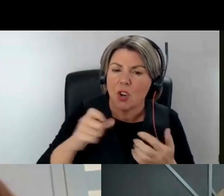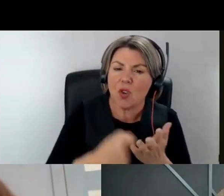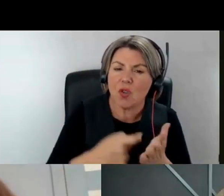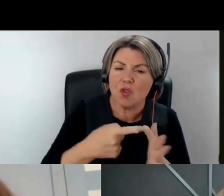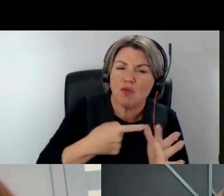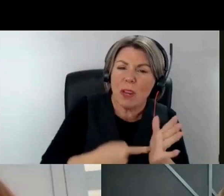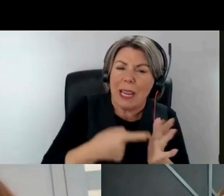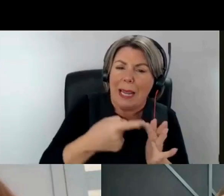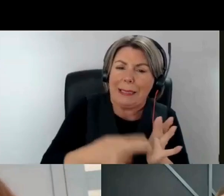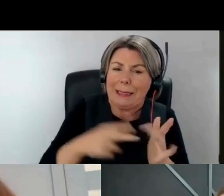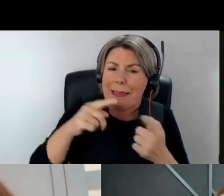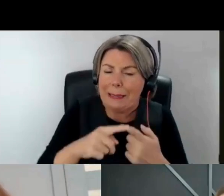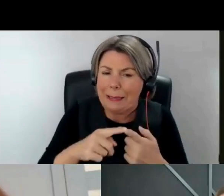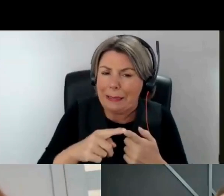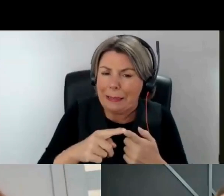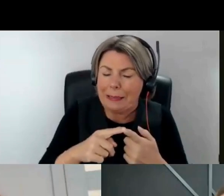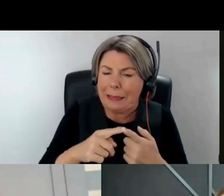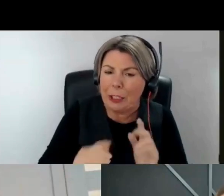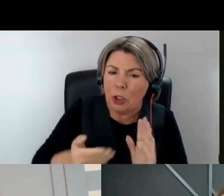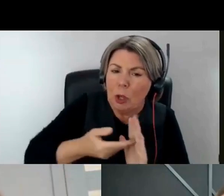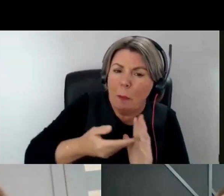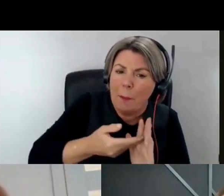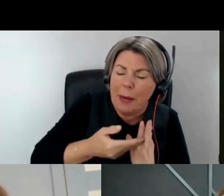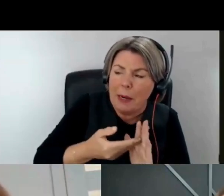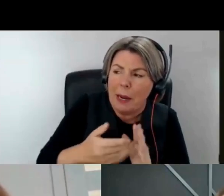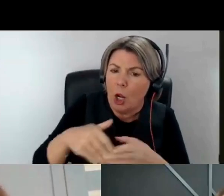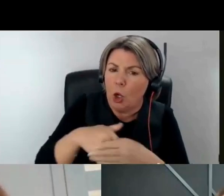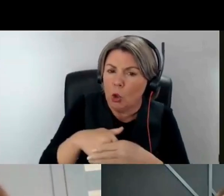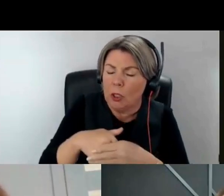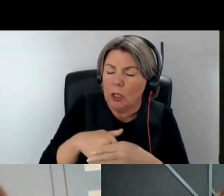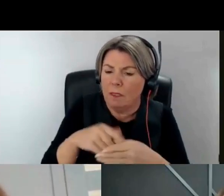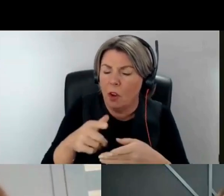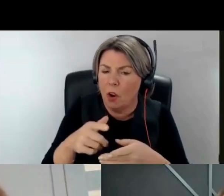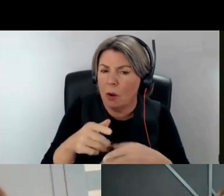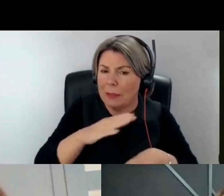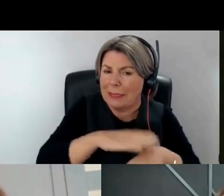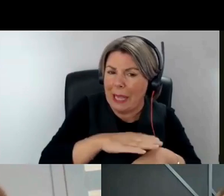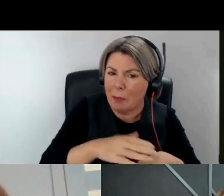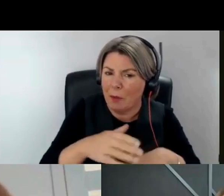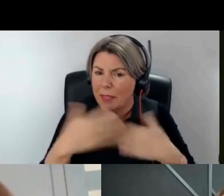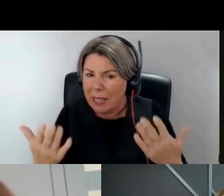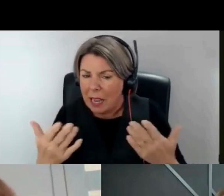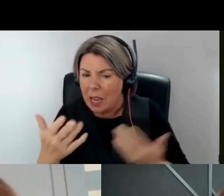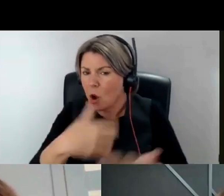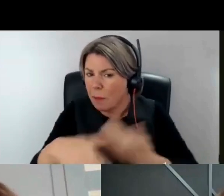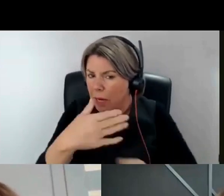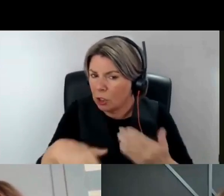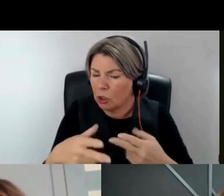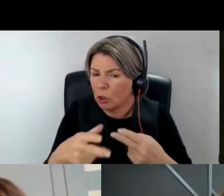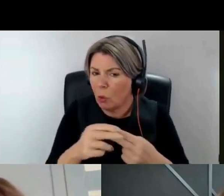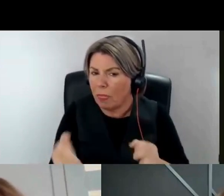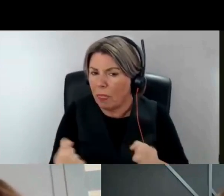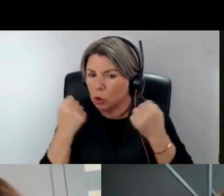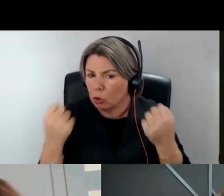for perimenopause, including dosages for particular times of the day and in combination with